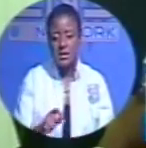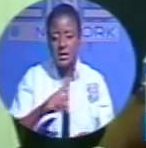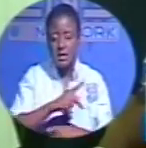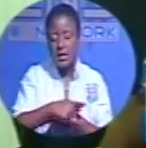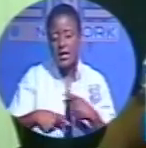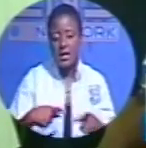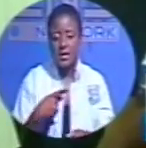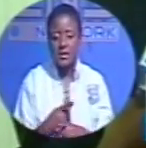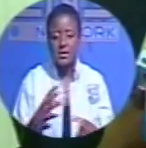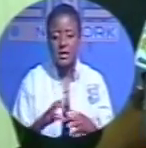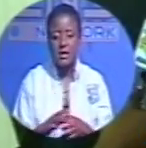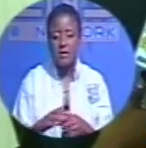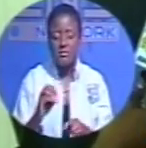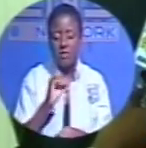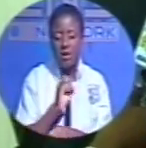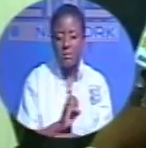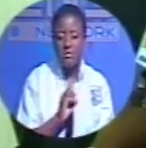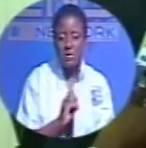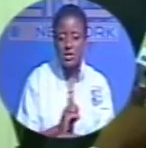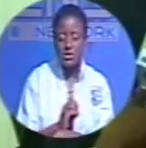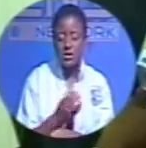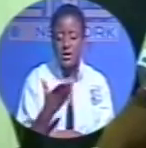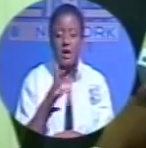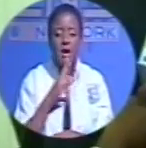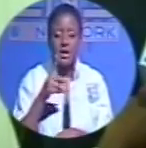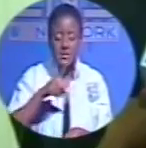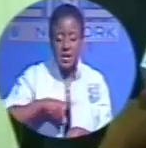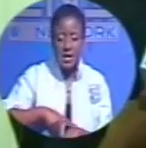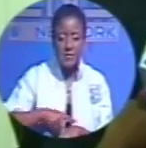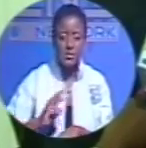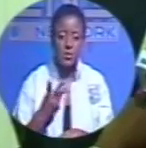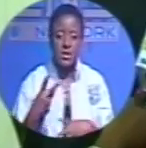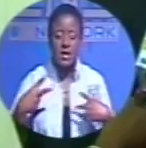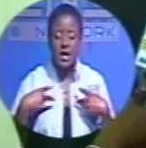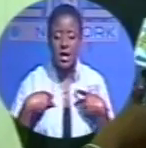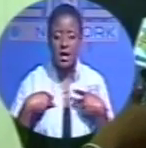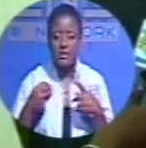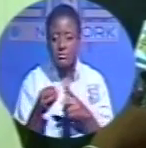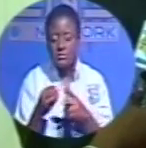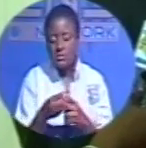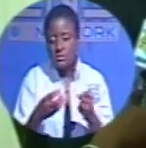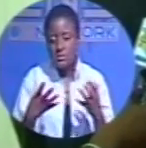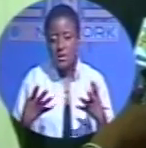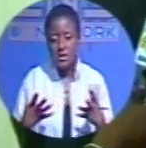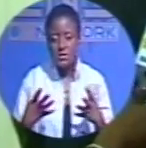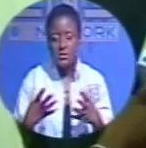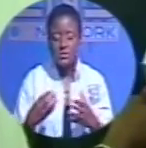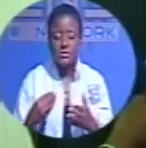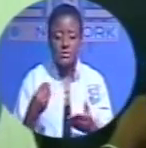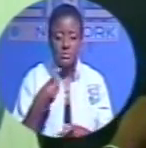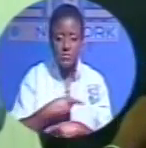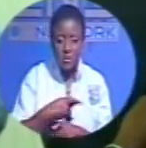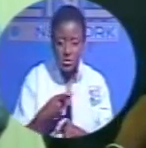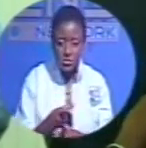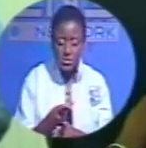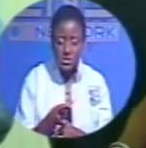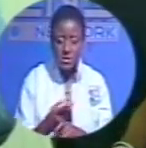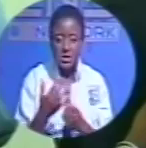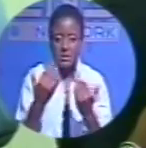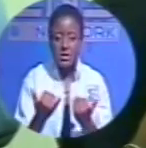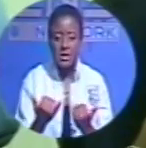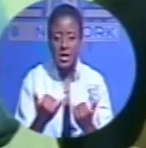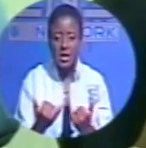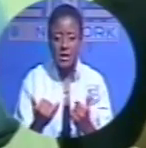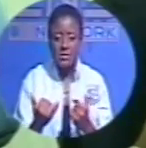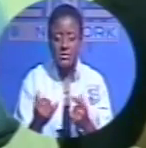There are times when we have more than we can handle. There are times like now where there is very